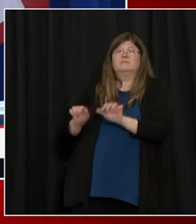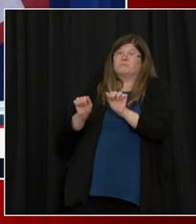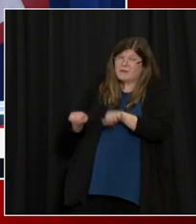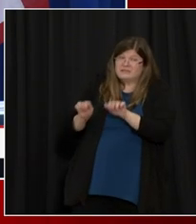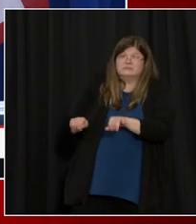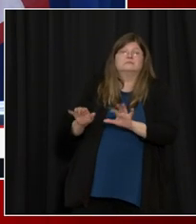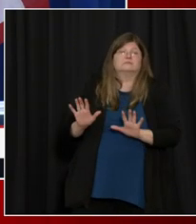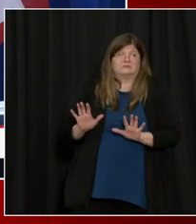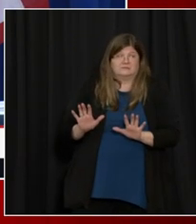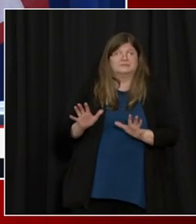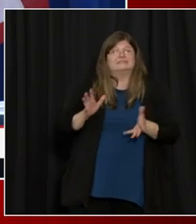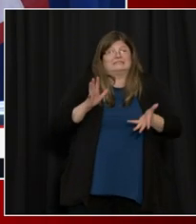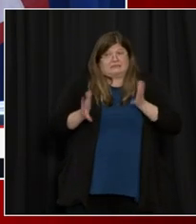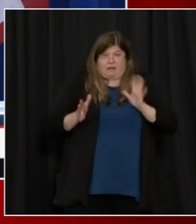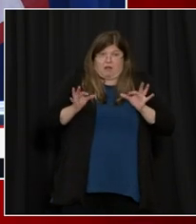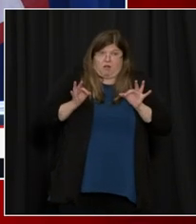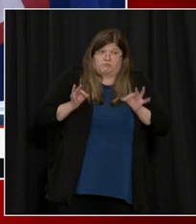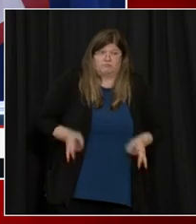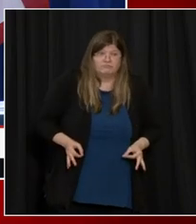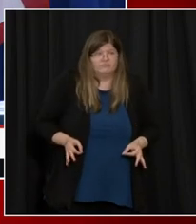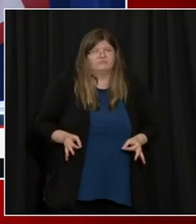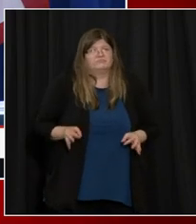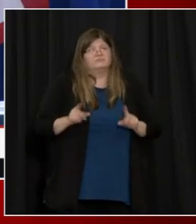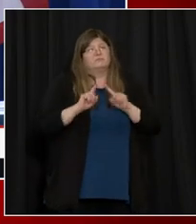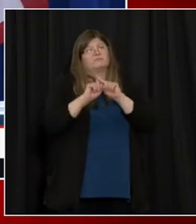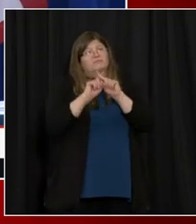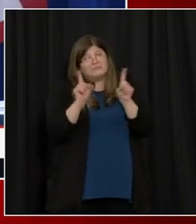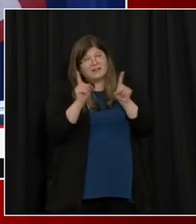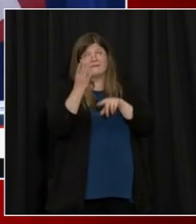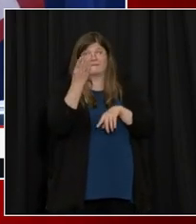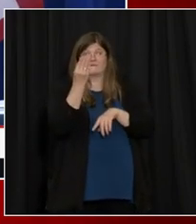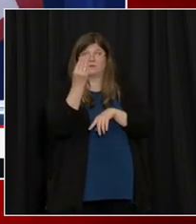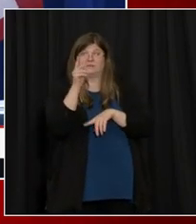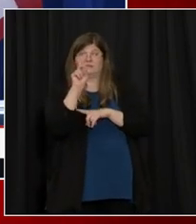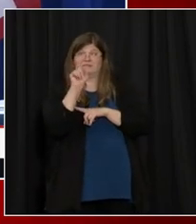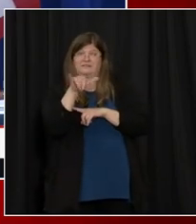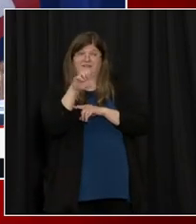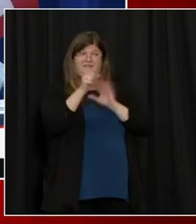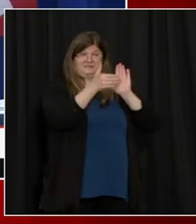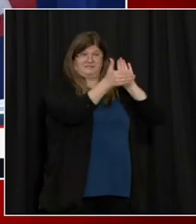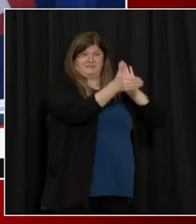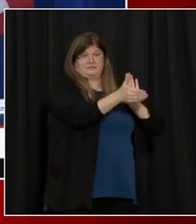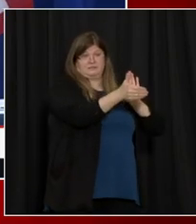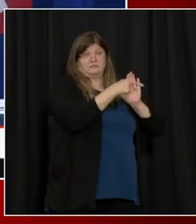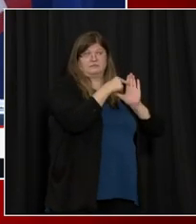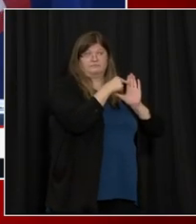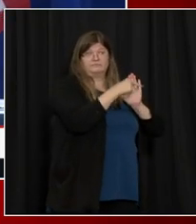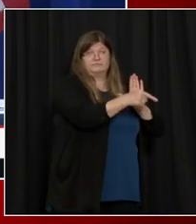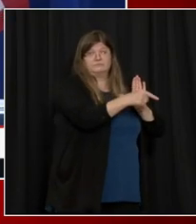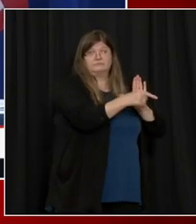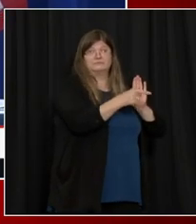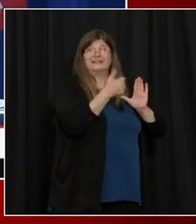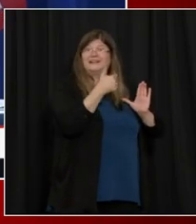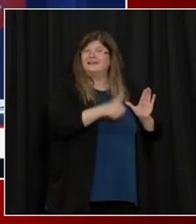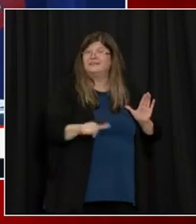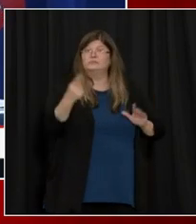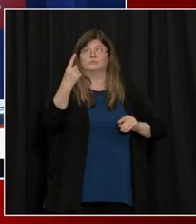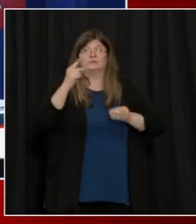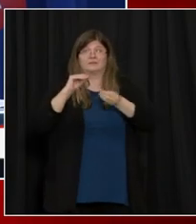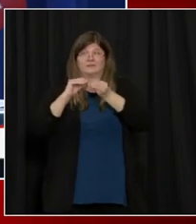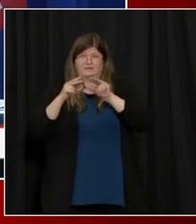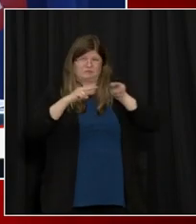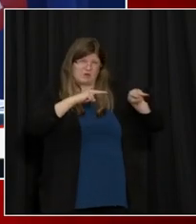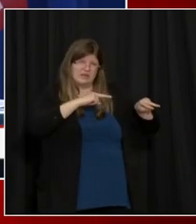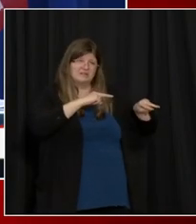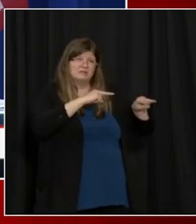that's possible. The 14 days are established as a metric to suggest that if there